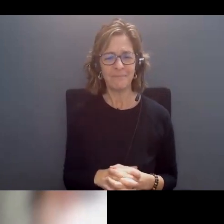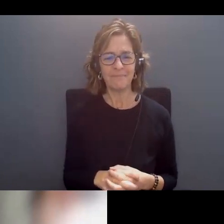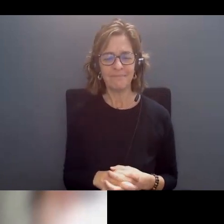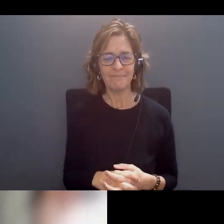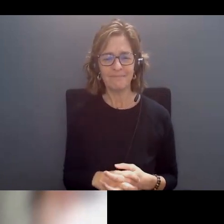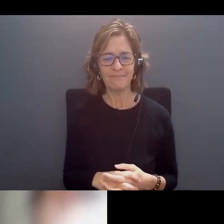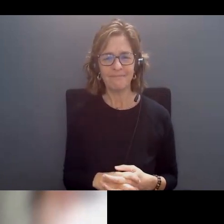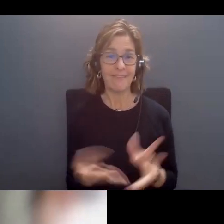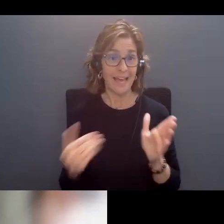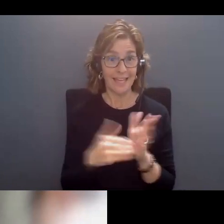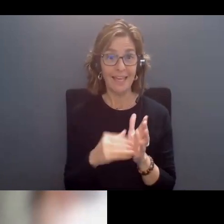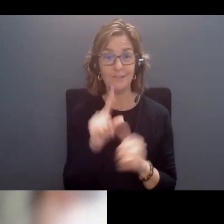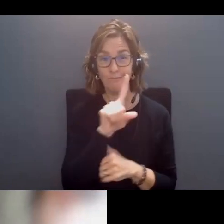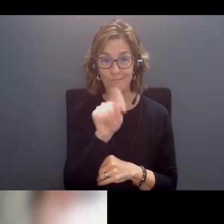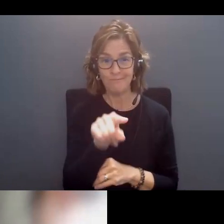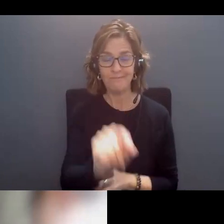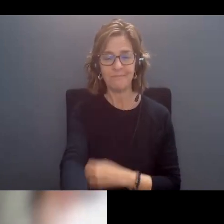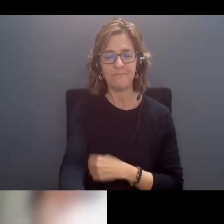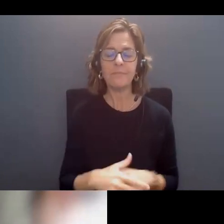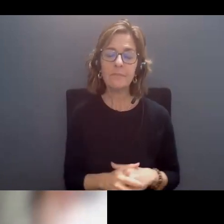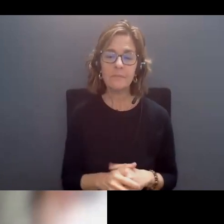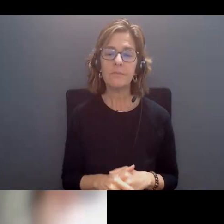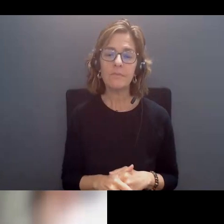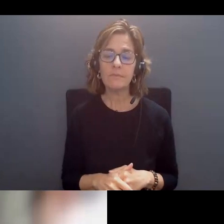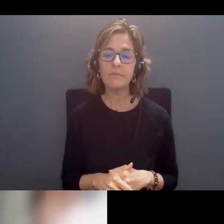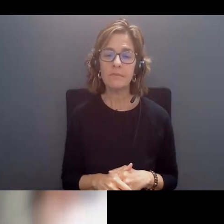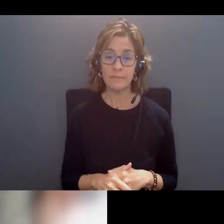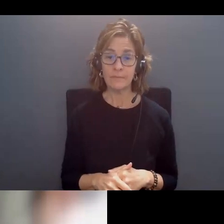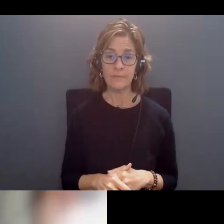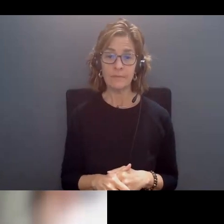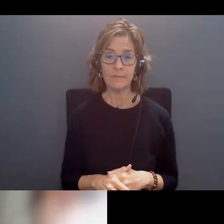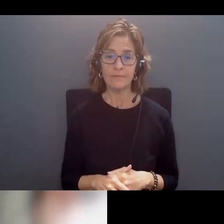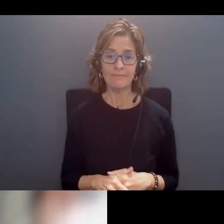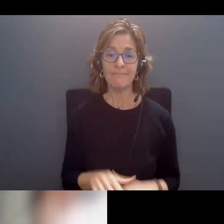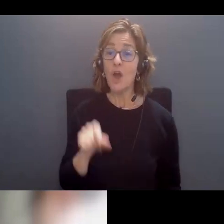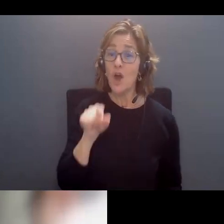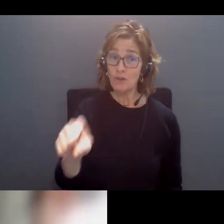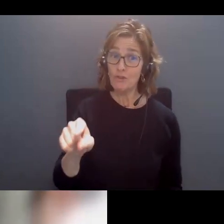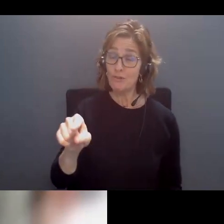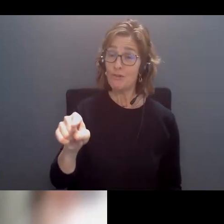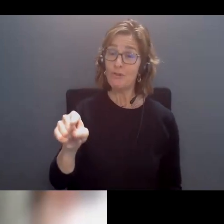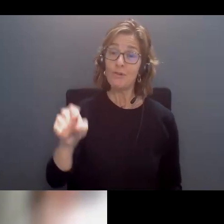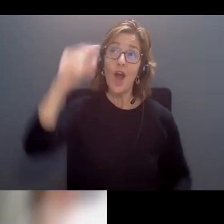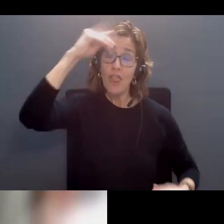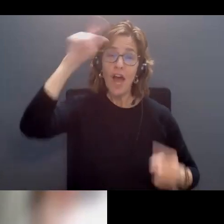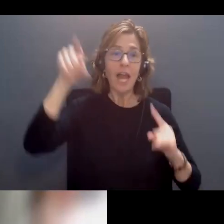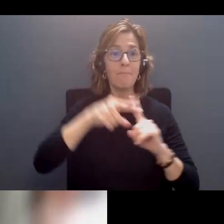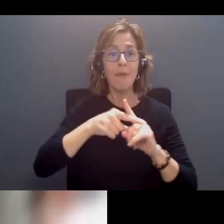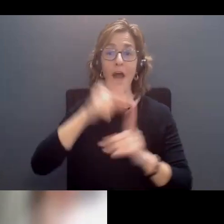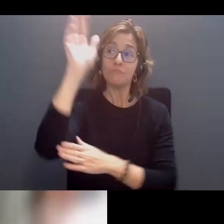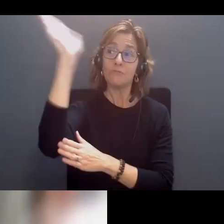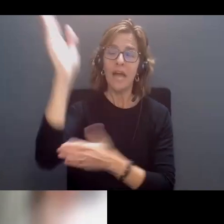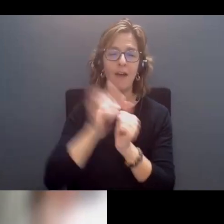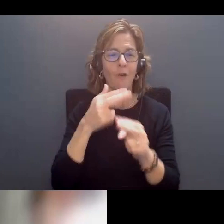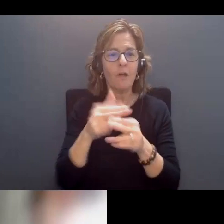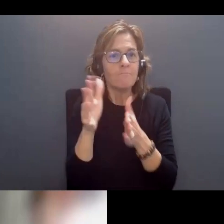Looks like we have another question. Have you ever considered being a motivational speaker? Yes, I have.